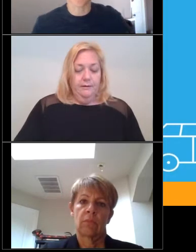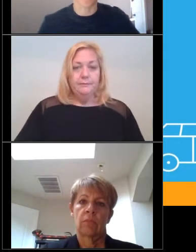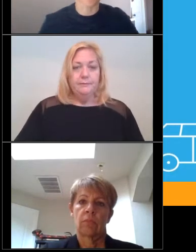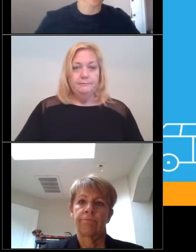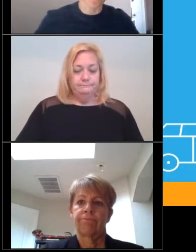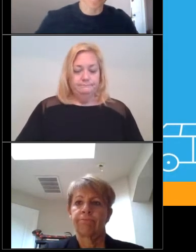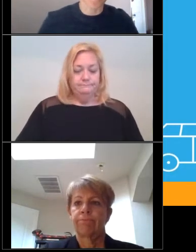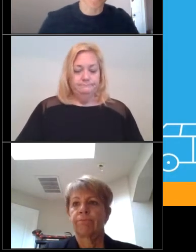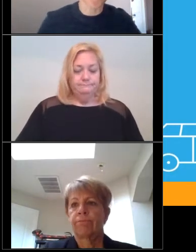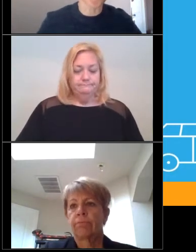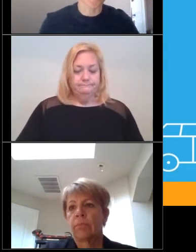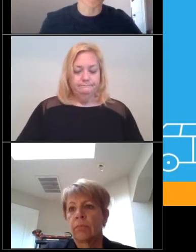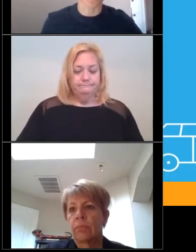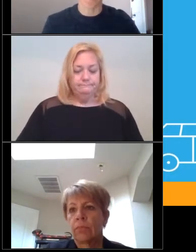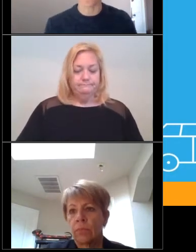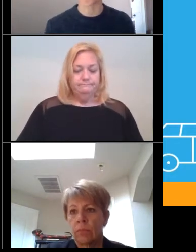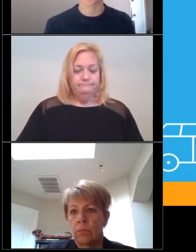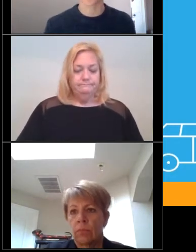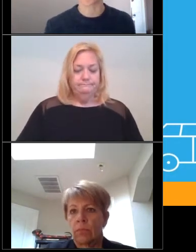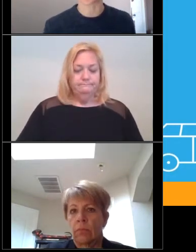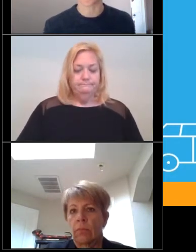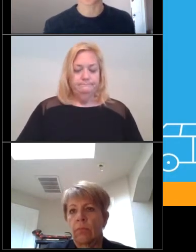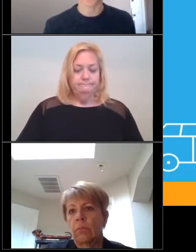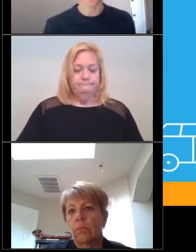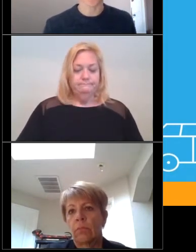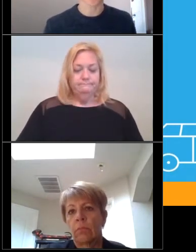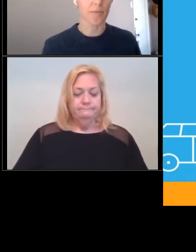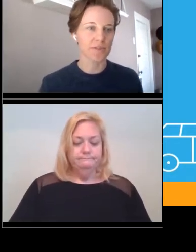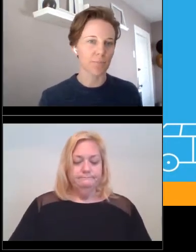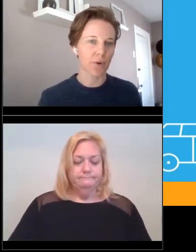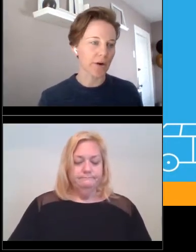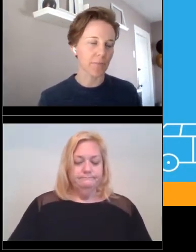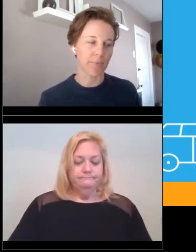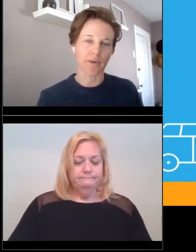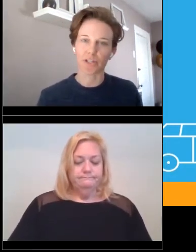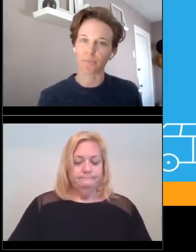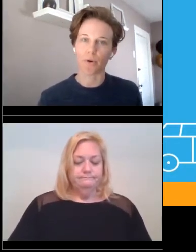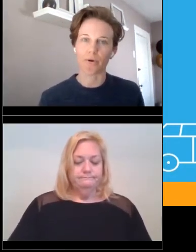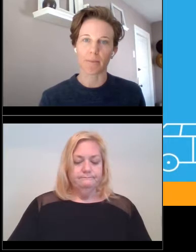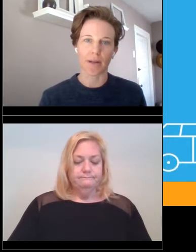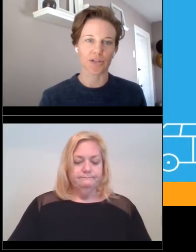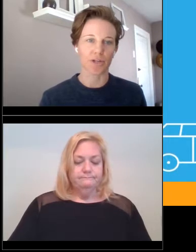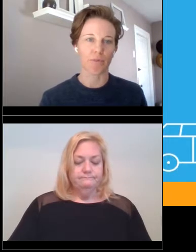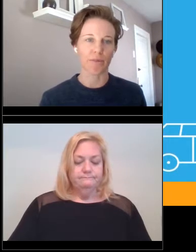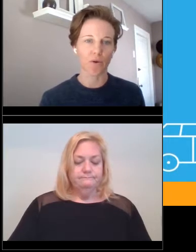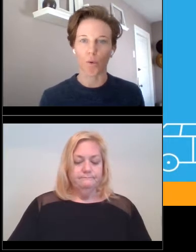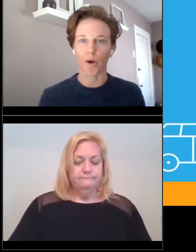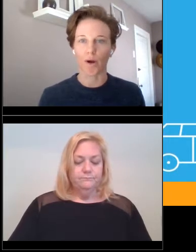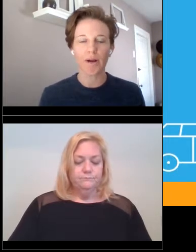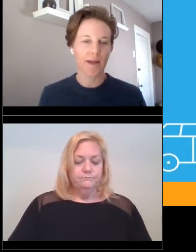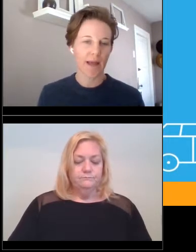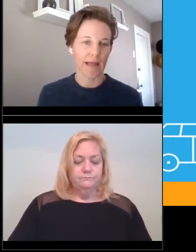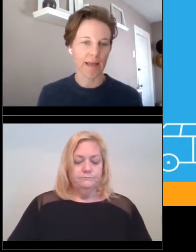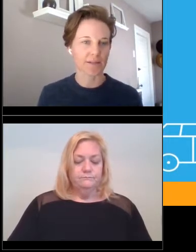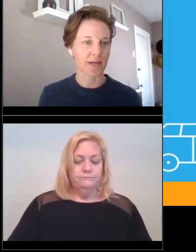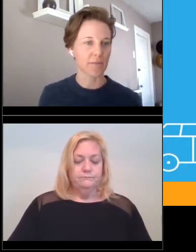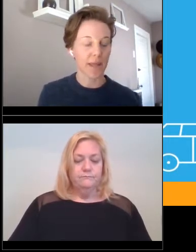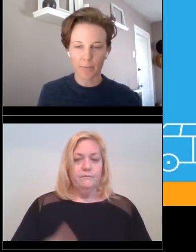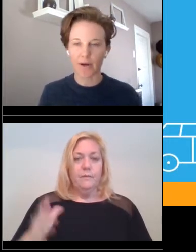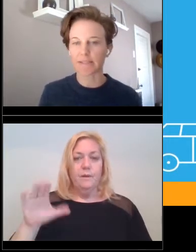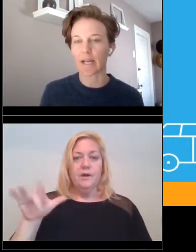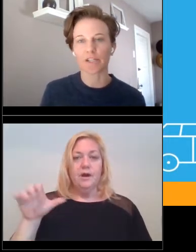Perfect. Thank you, Ahmad. And hi, everyone. Again, I'm Carolyn Abrams, Priority Populations Program Manager with CORE.